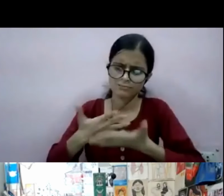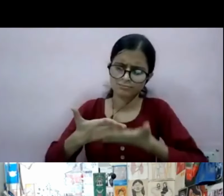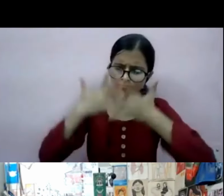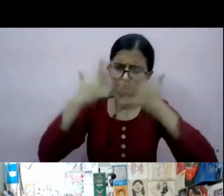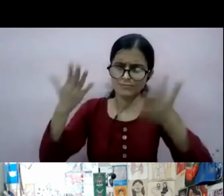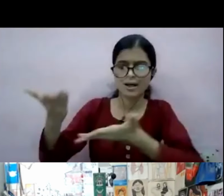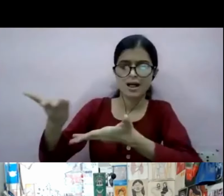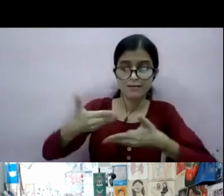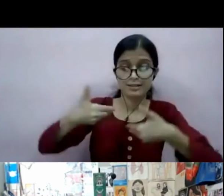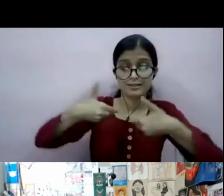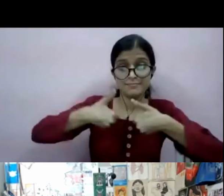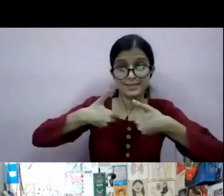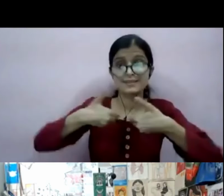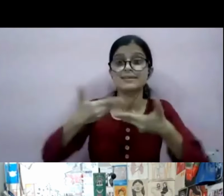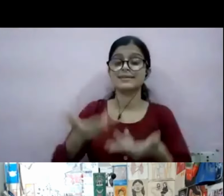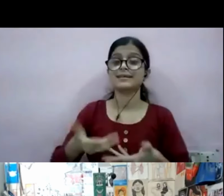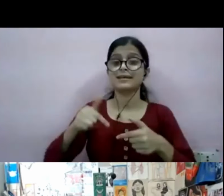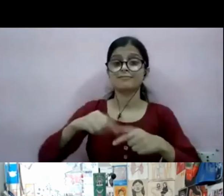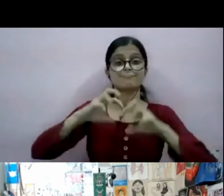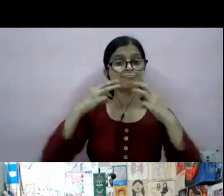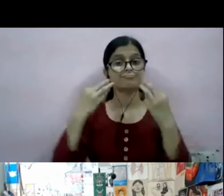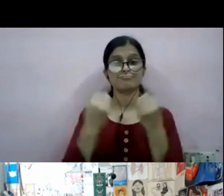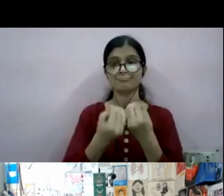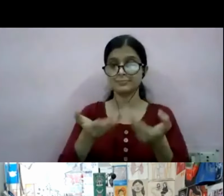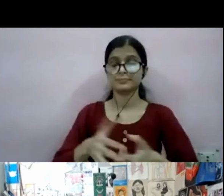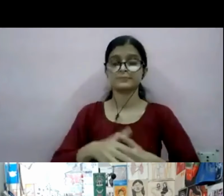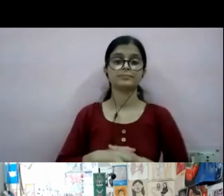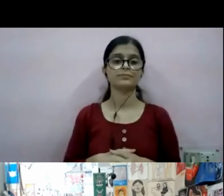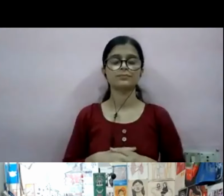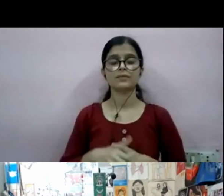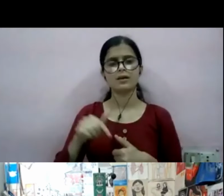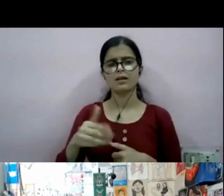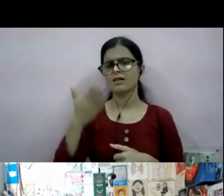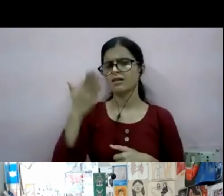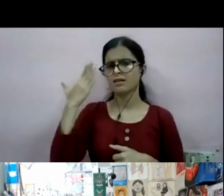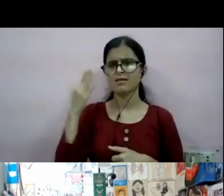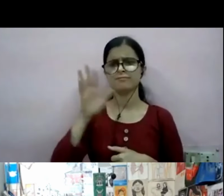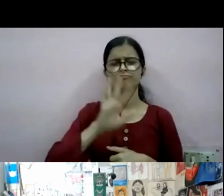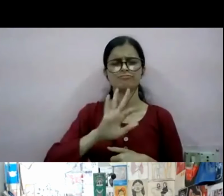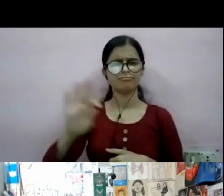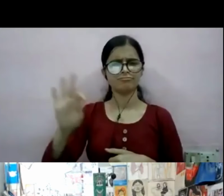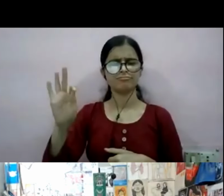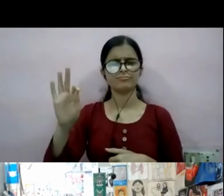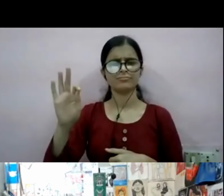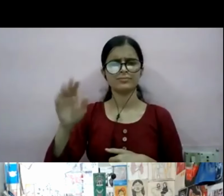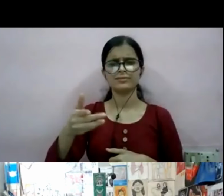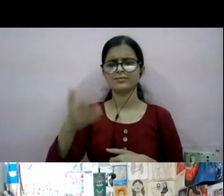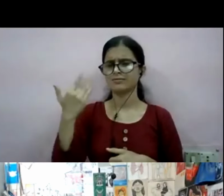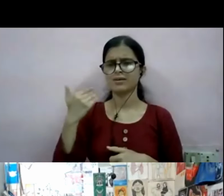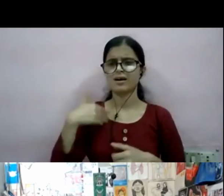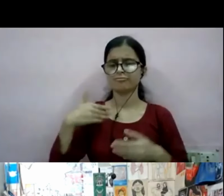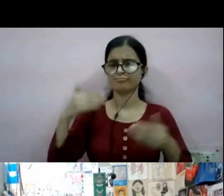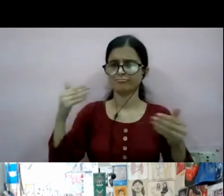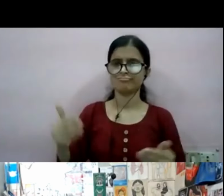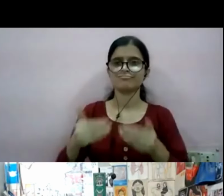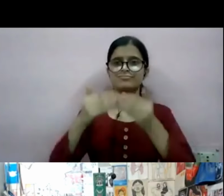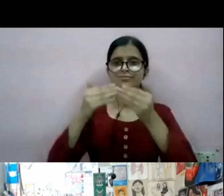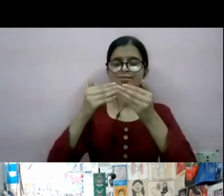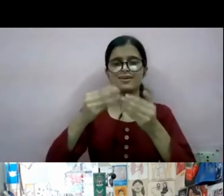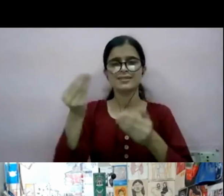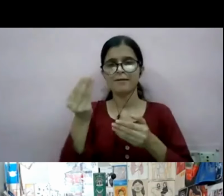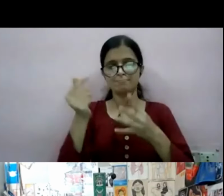this conference. Last week at the Center's national seminar, I introduced the key